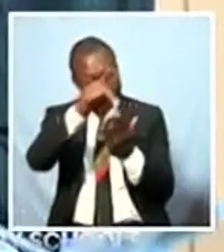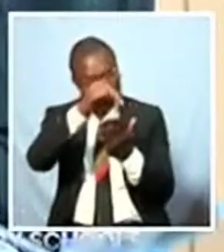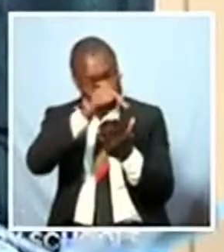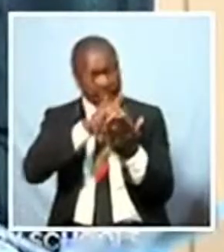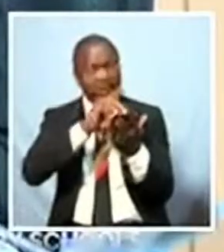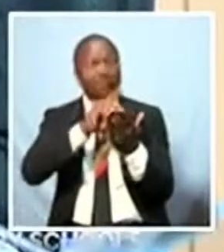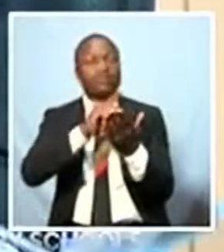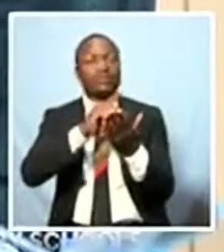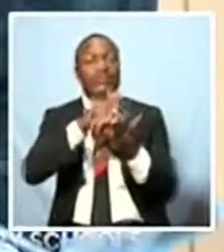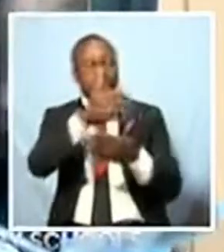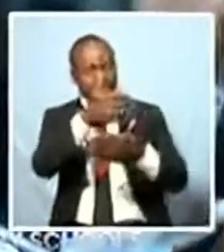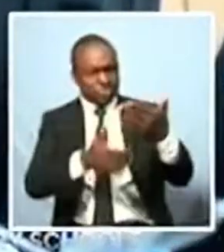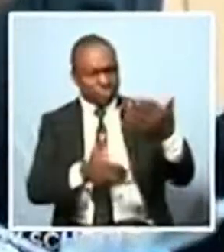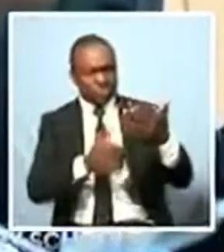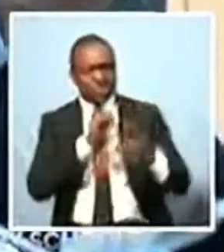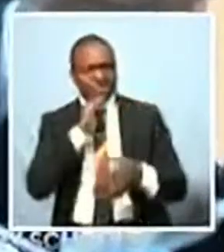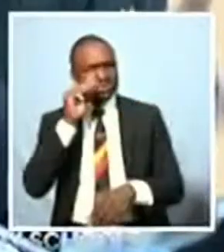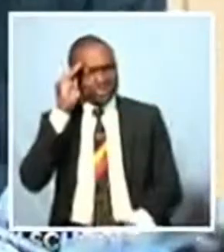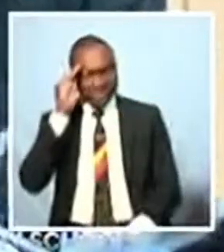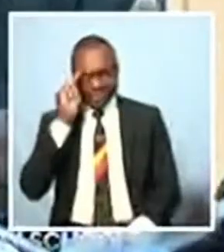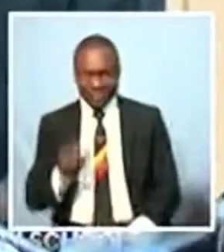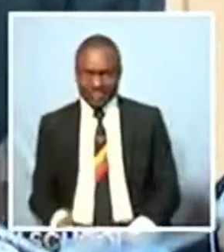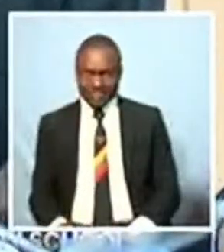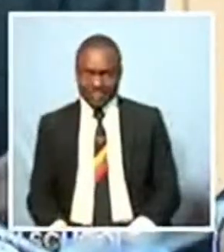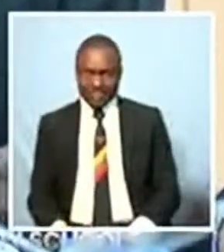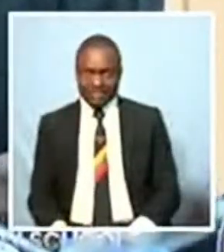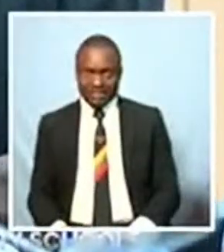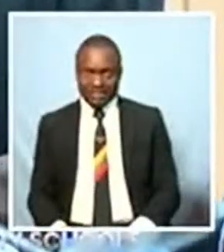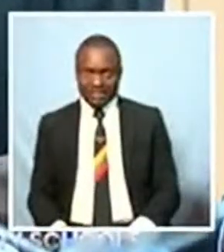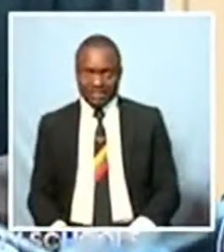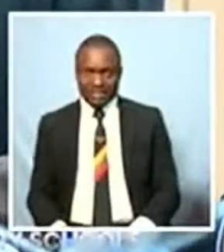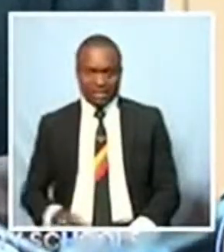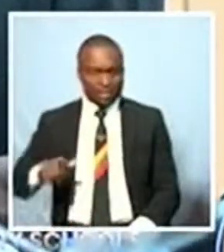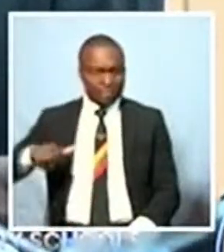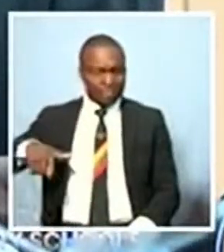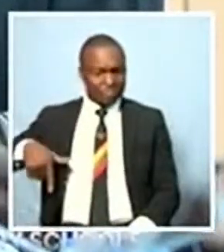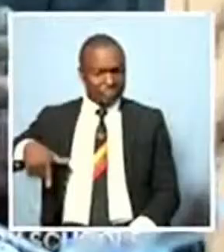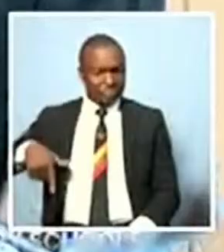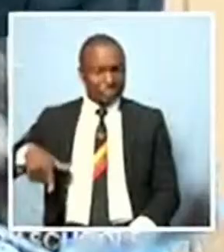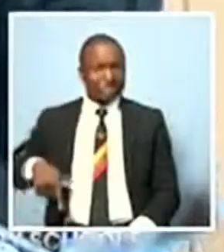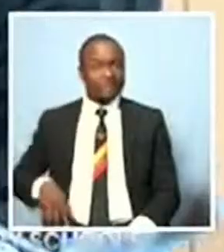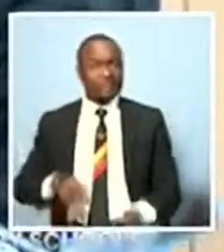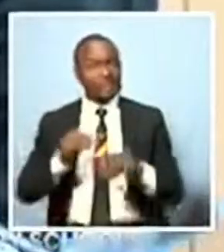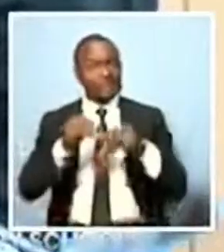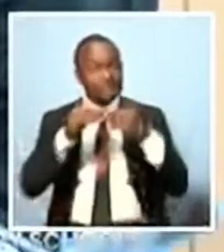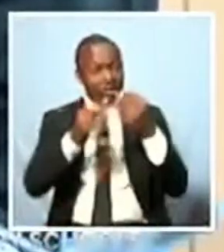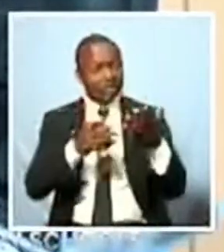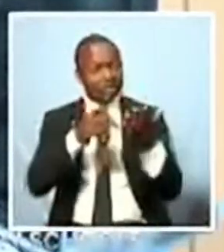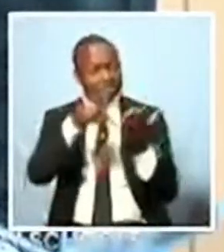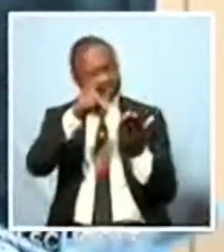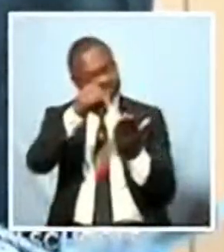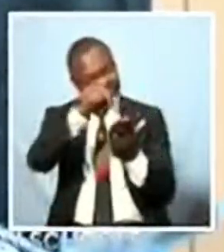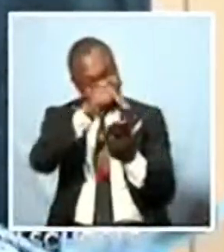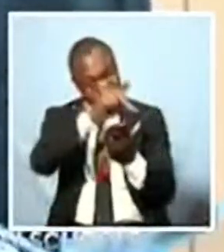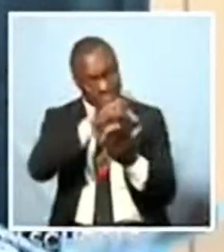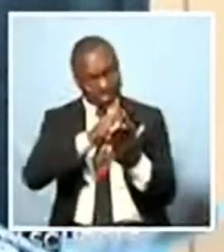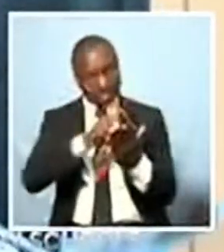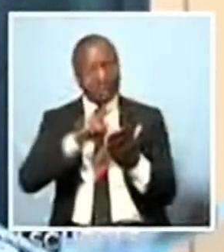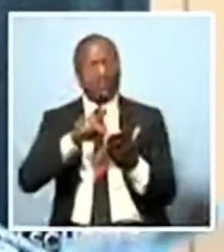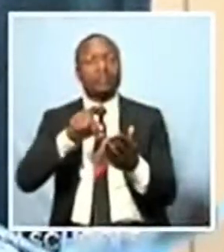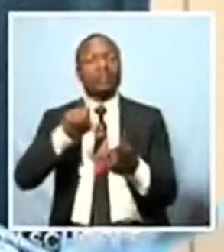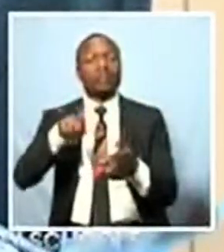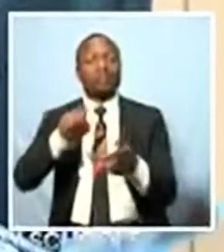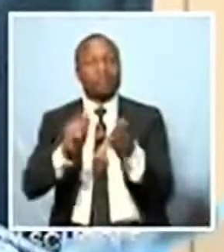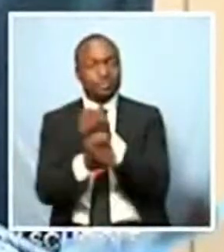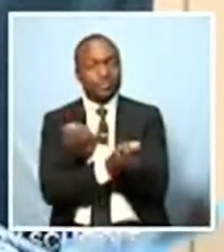syllabus. I don't know where the delay was. We were given the draft, which was pending to change and